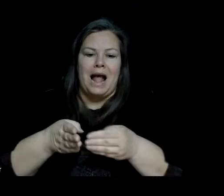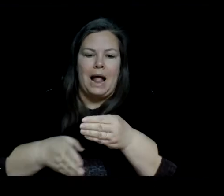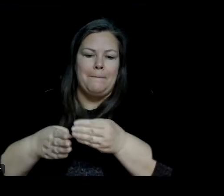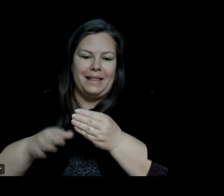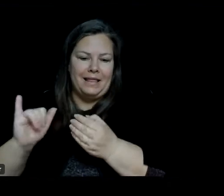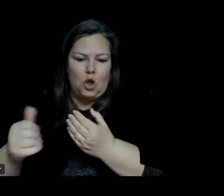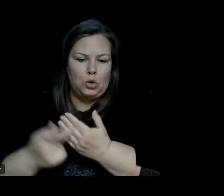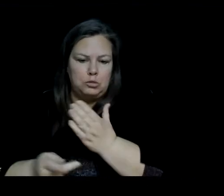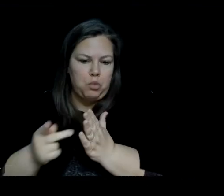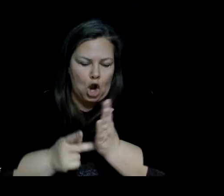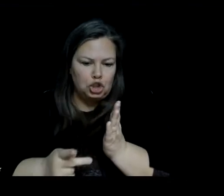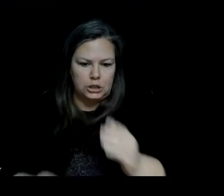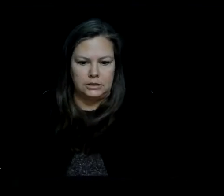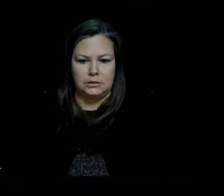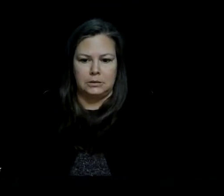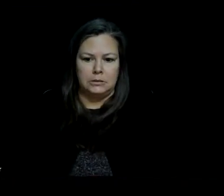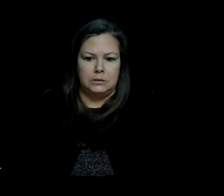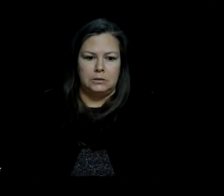point.